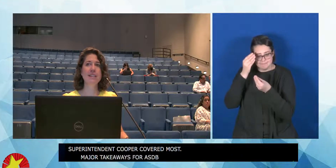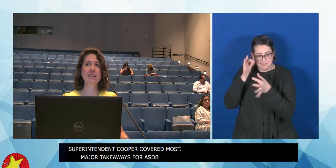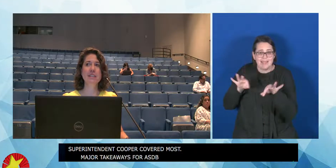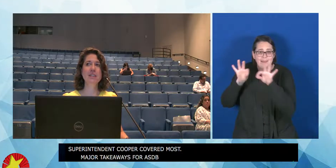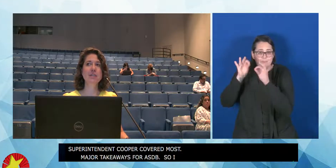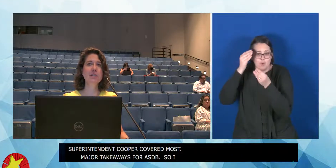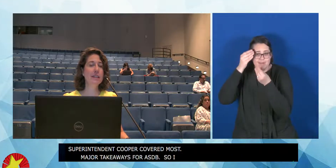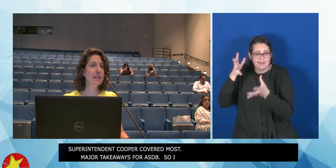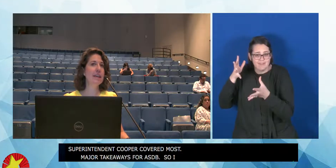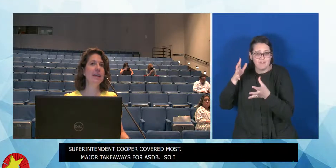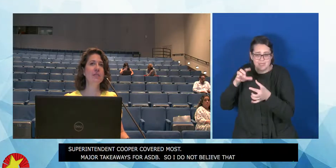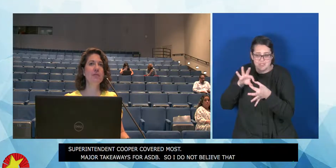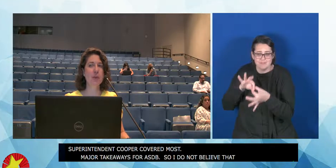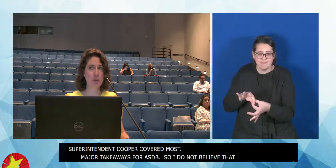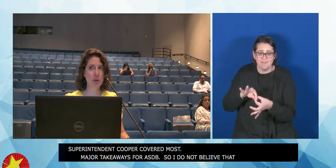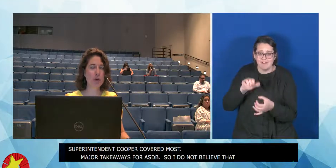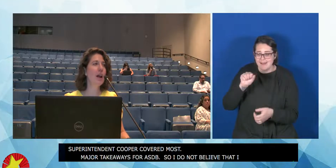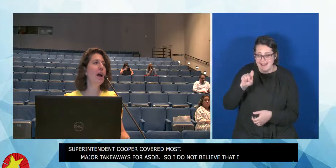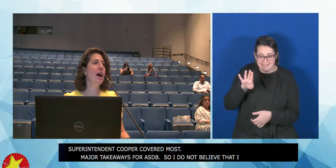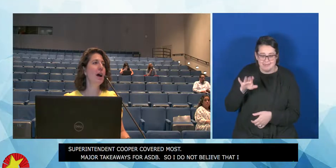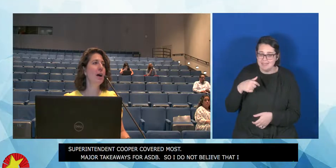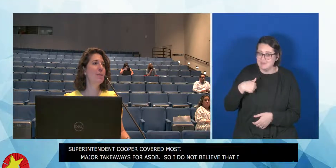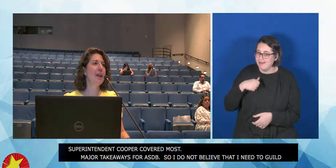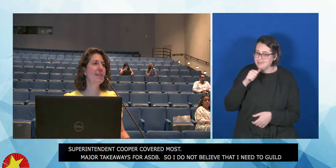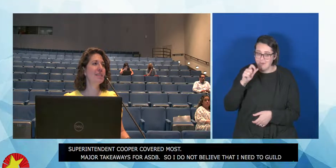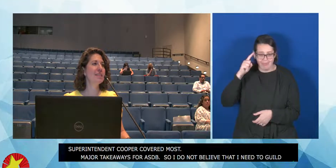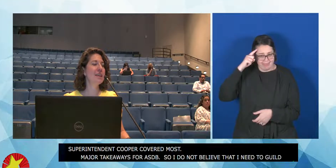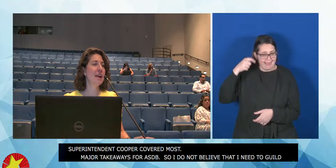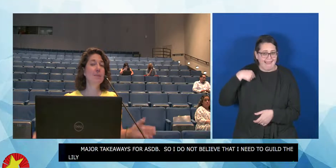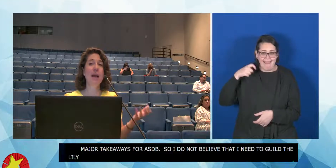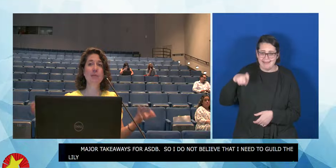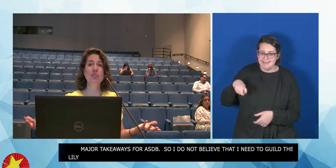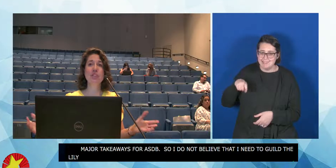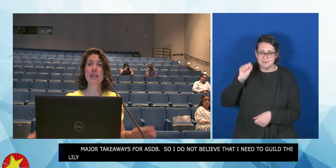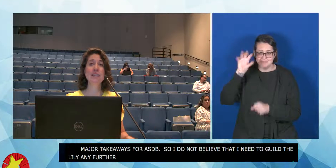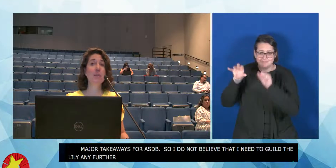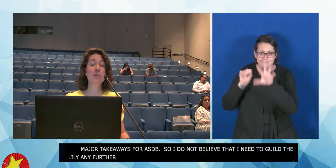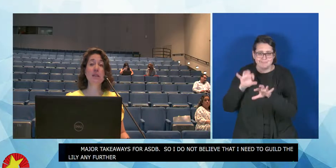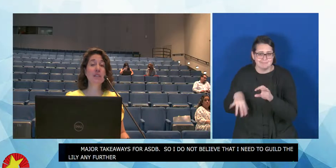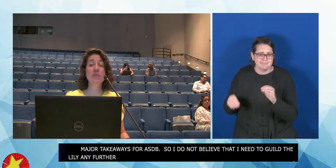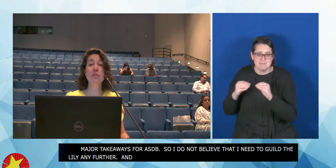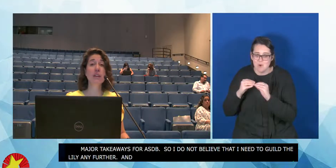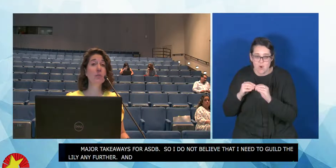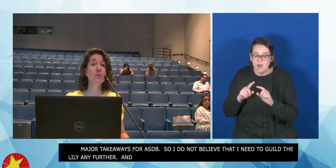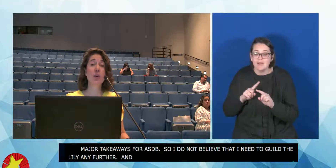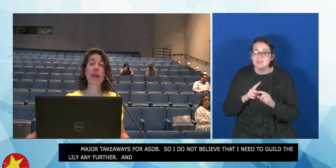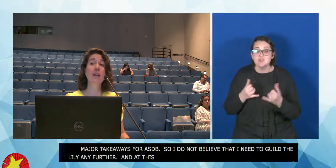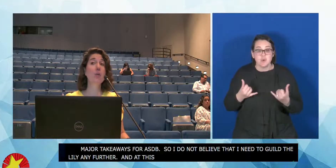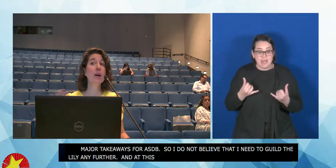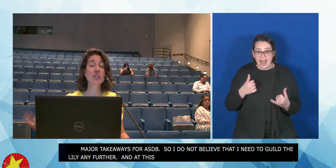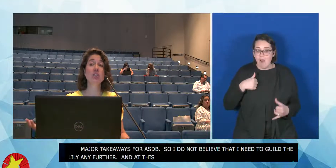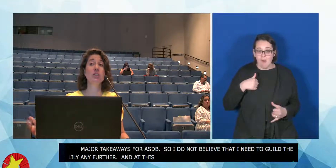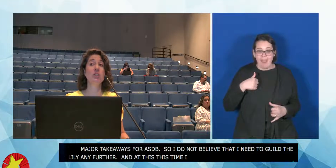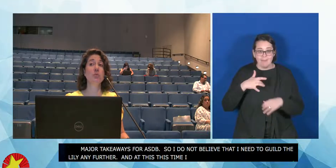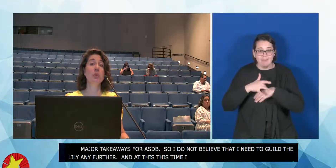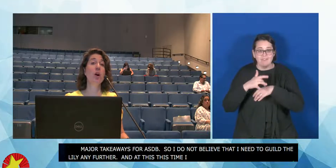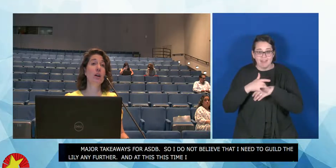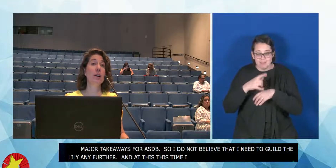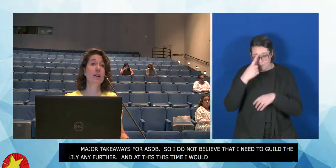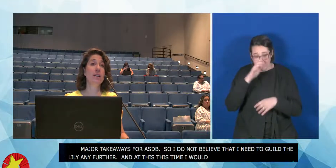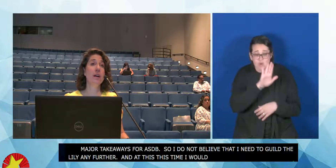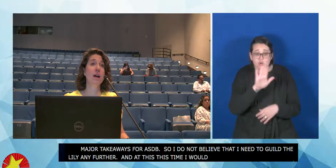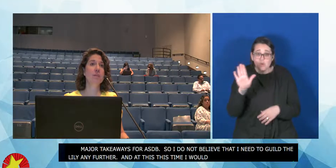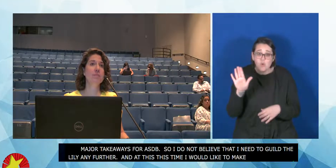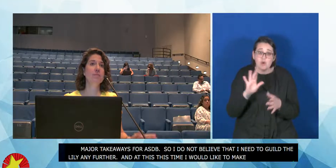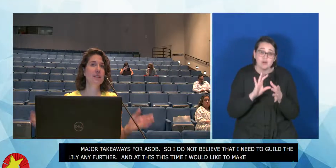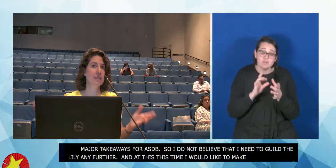I need to gild the lily any further. At this time, I would just like to make myself available for any questions